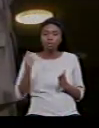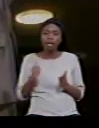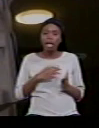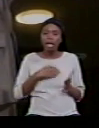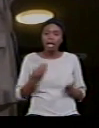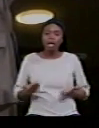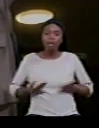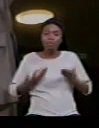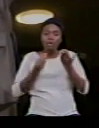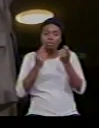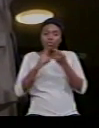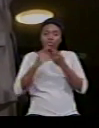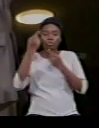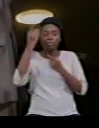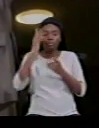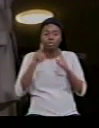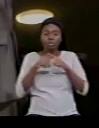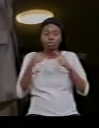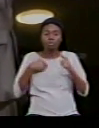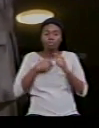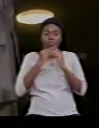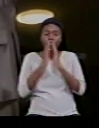up as we pray together now.